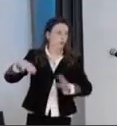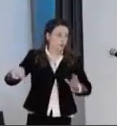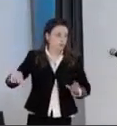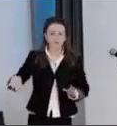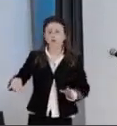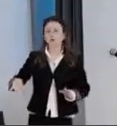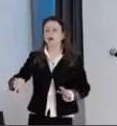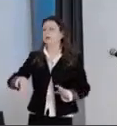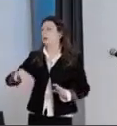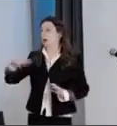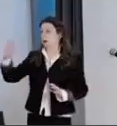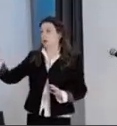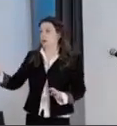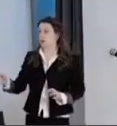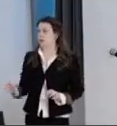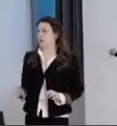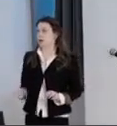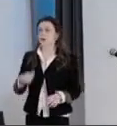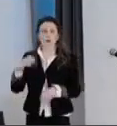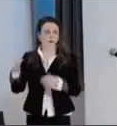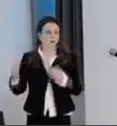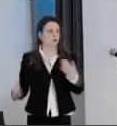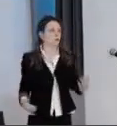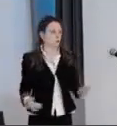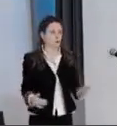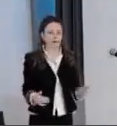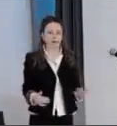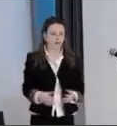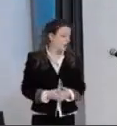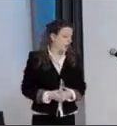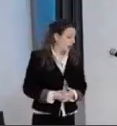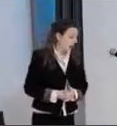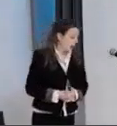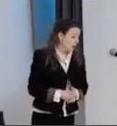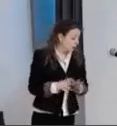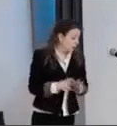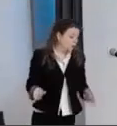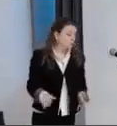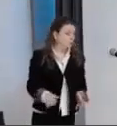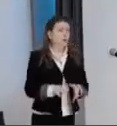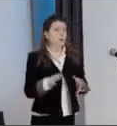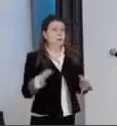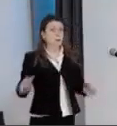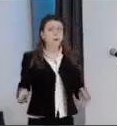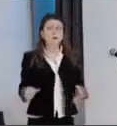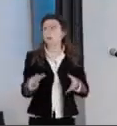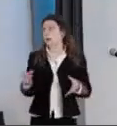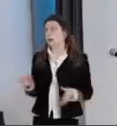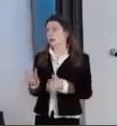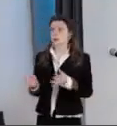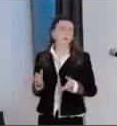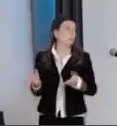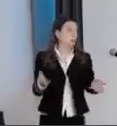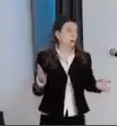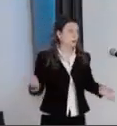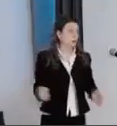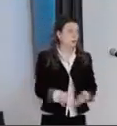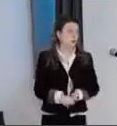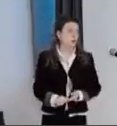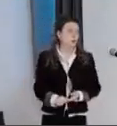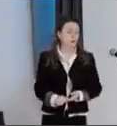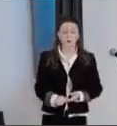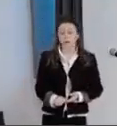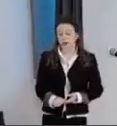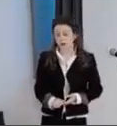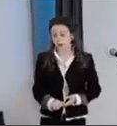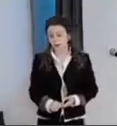about which I've already said something, and about naturalness, of which I'm going to tell you about later. And I will conclude by exploring some ethical implications